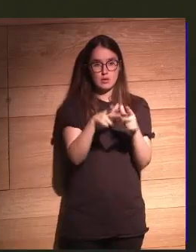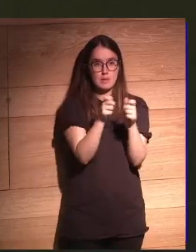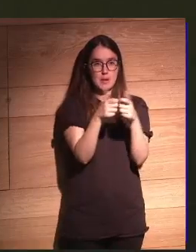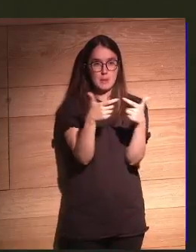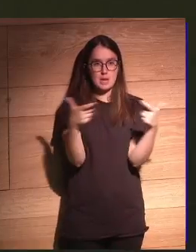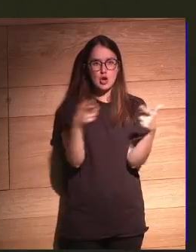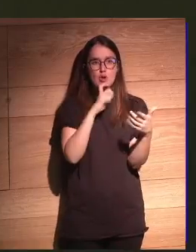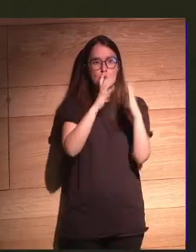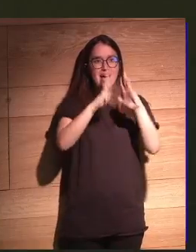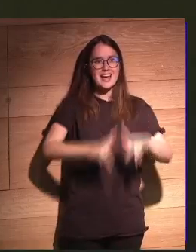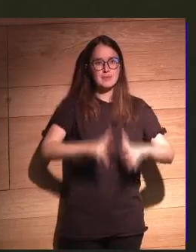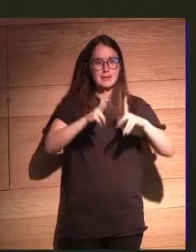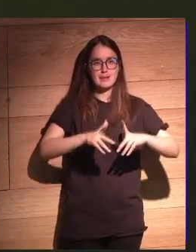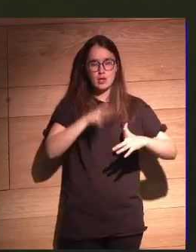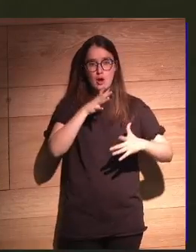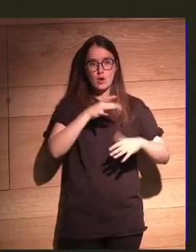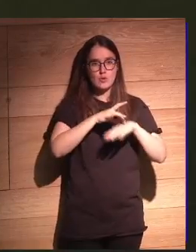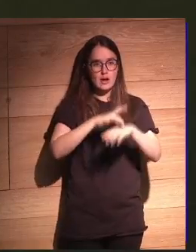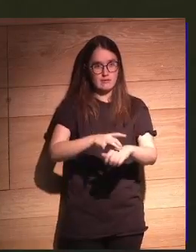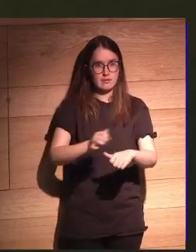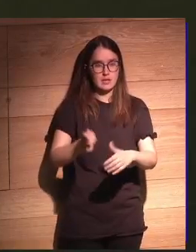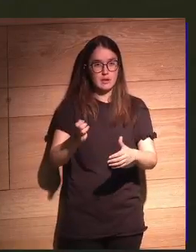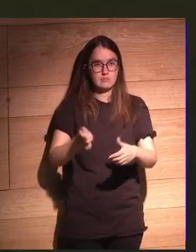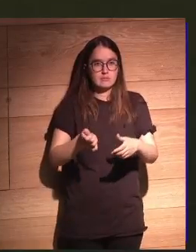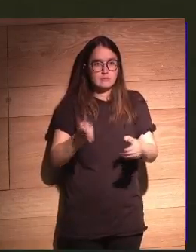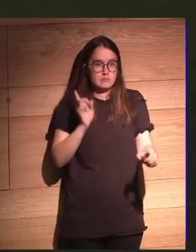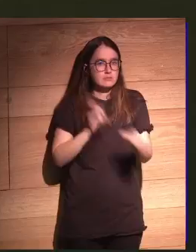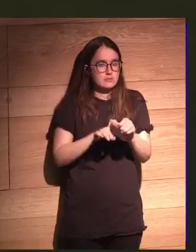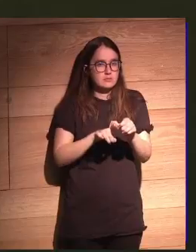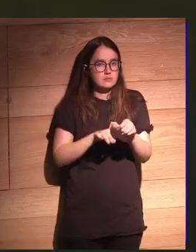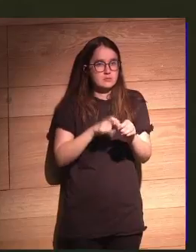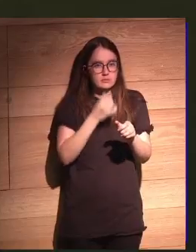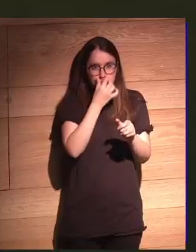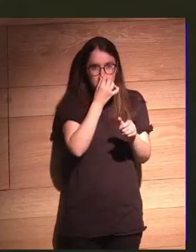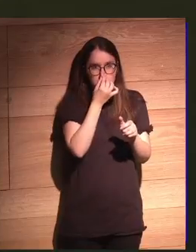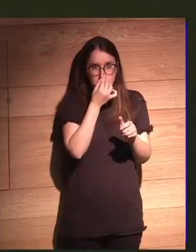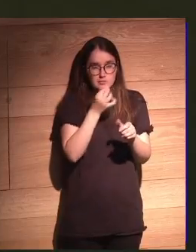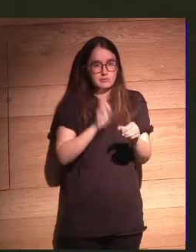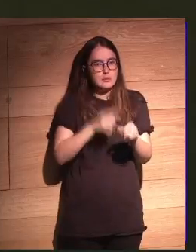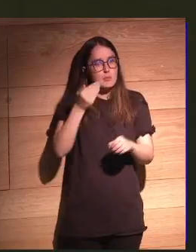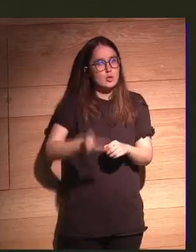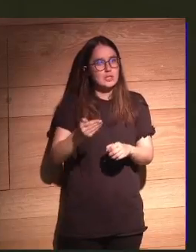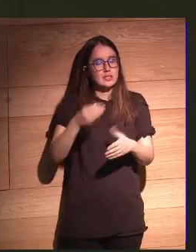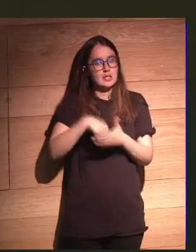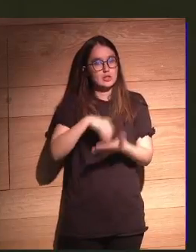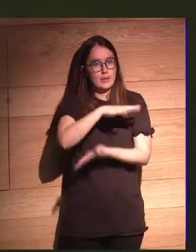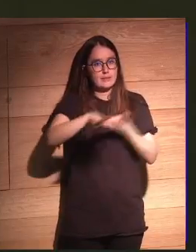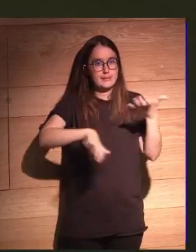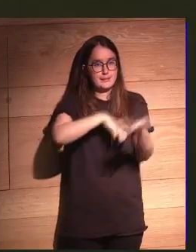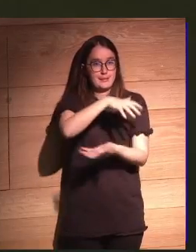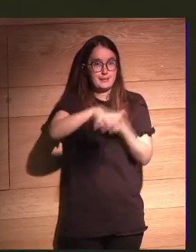request more social houses, the administration can actually become another actor by